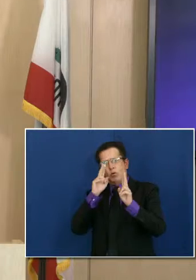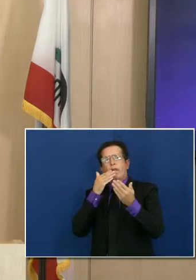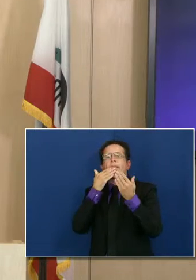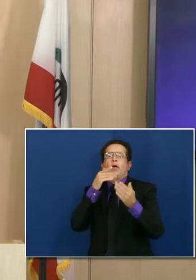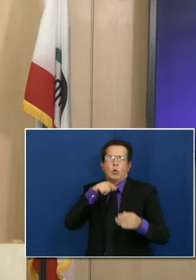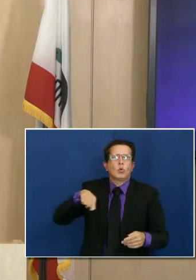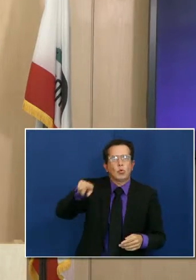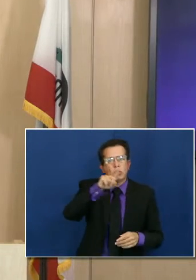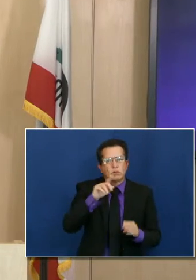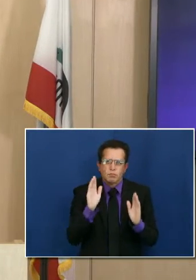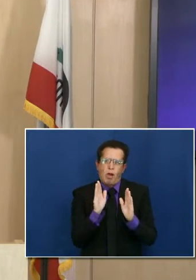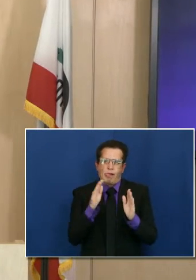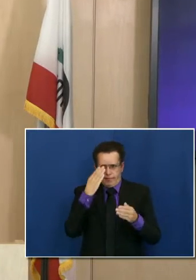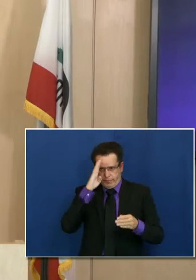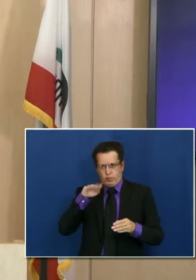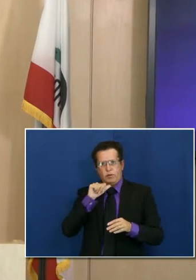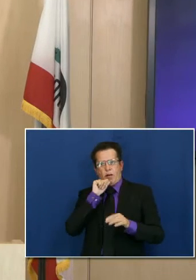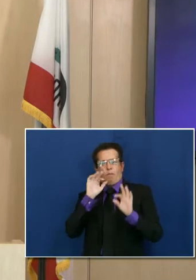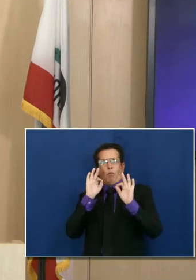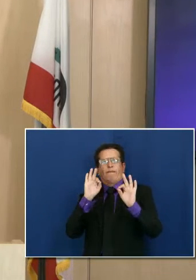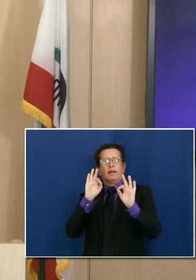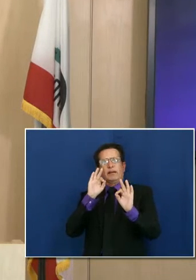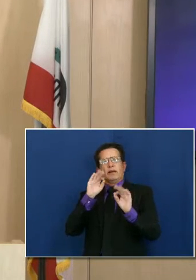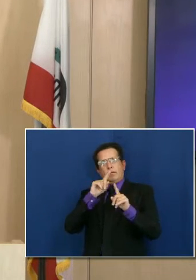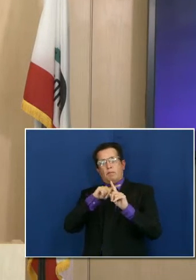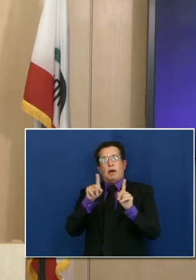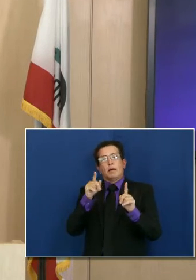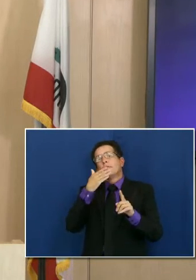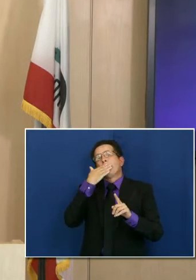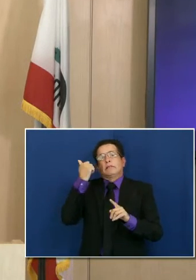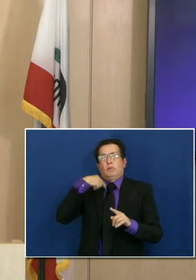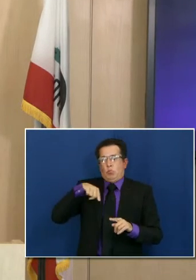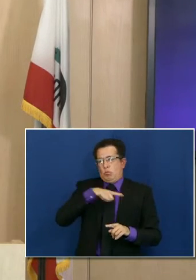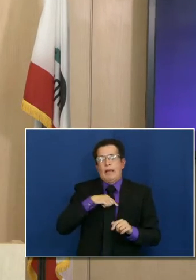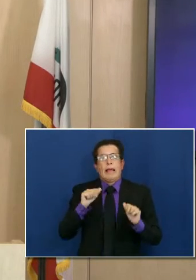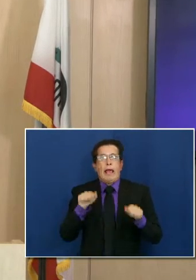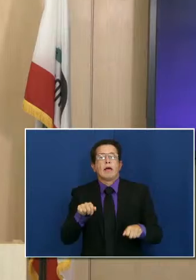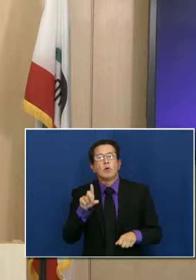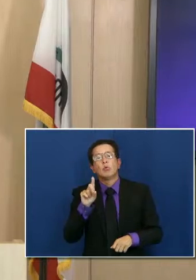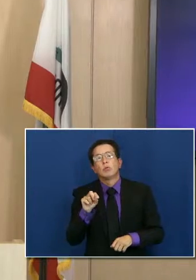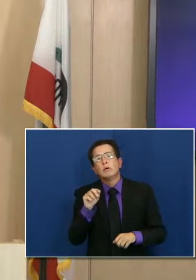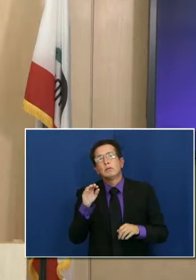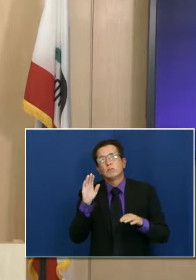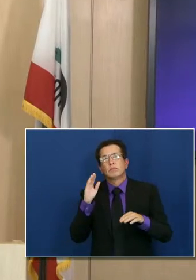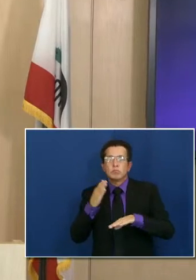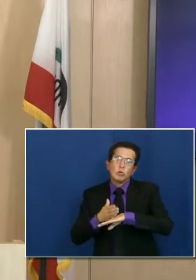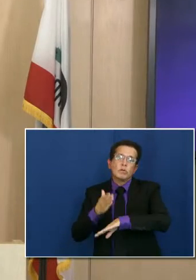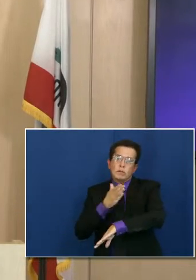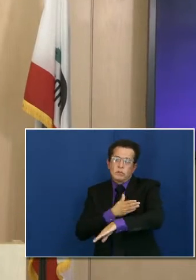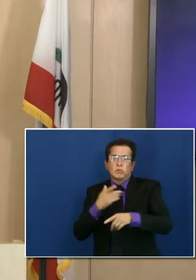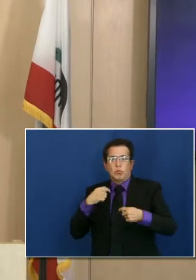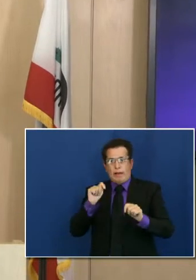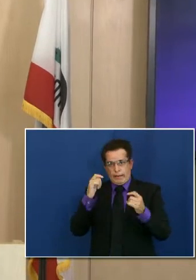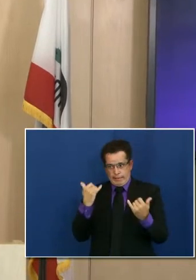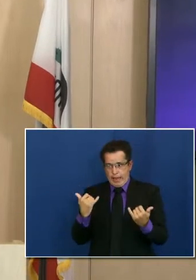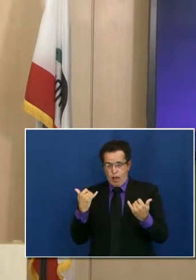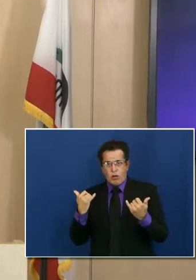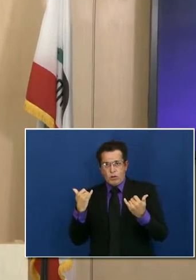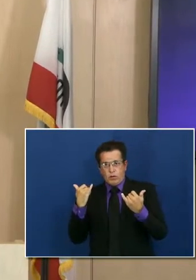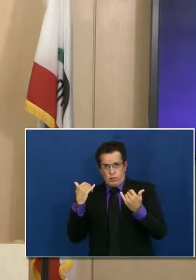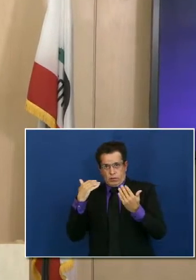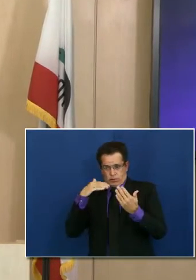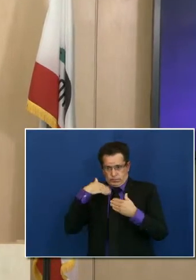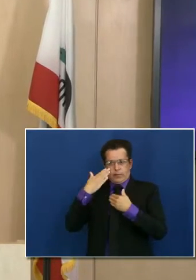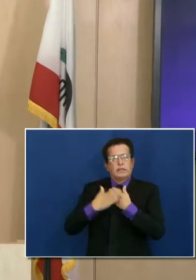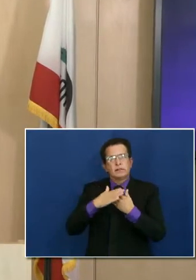know it wasn't ideal, but it's the best we could do under these very trying circumstances. As we turn the pages of our calendar,